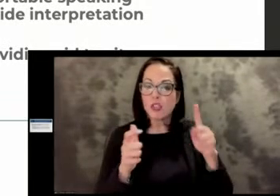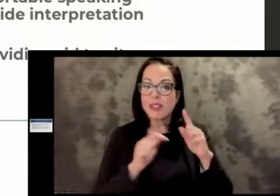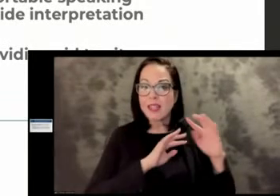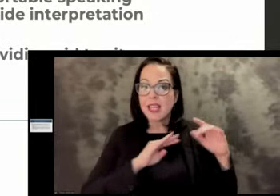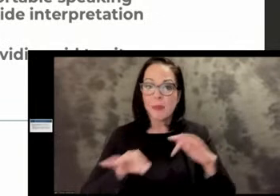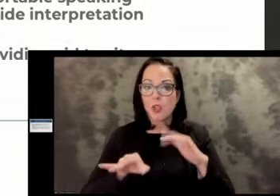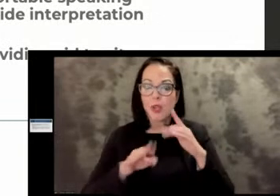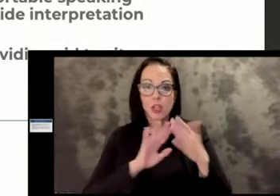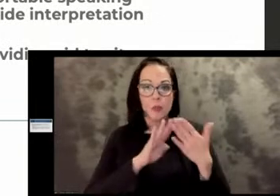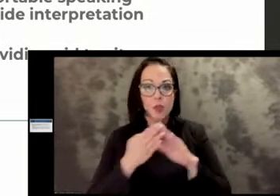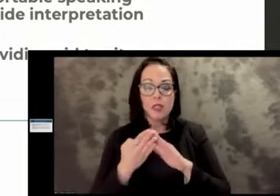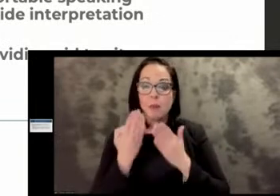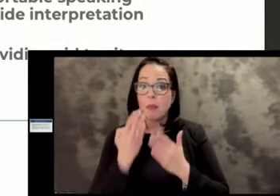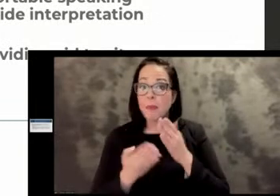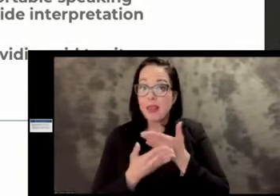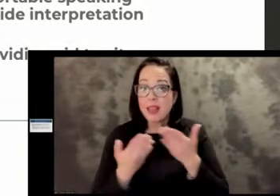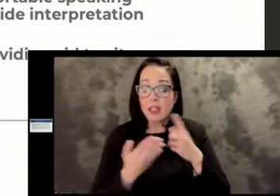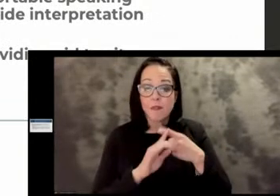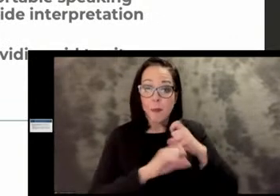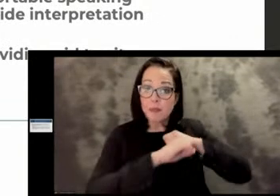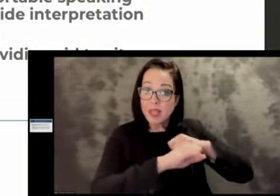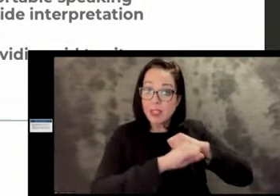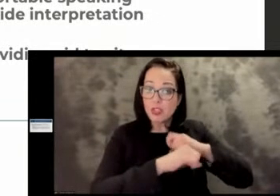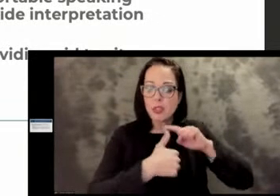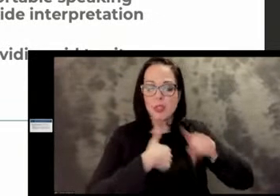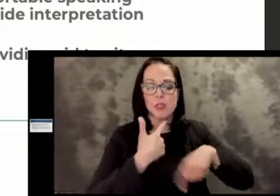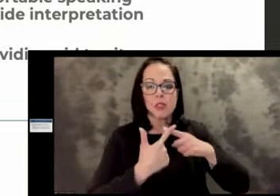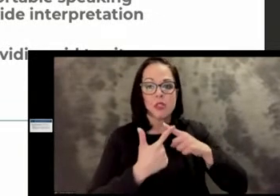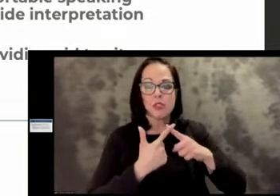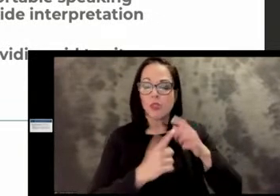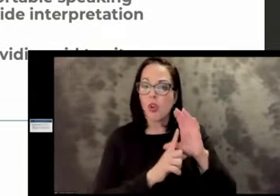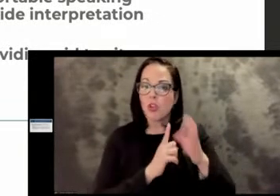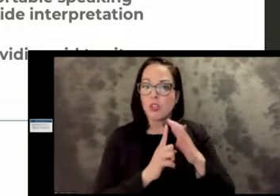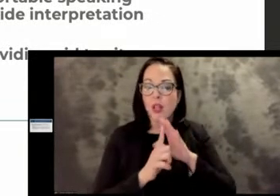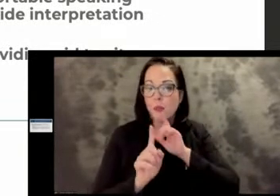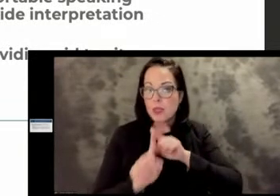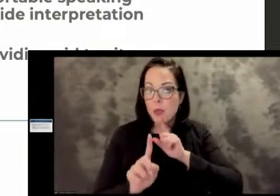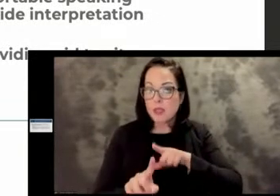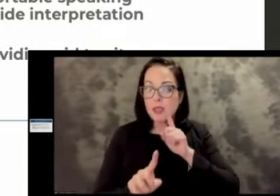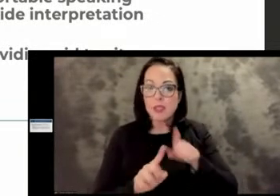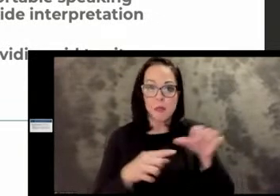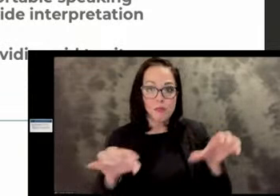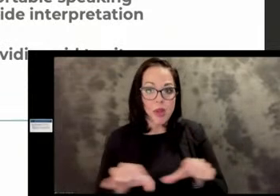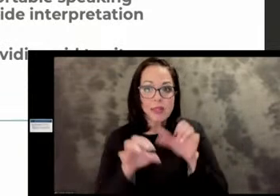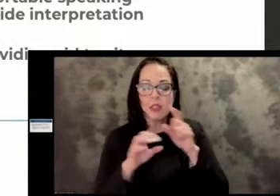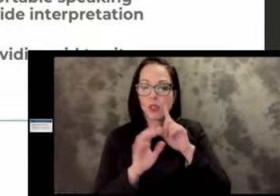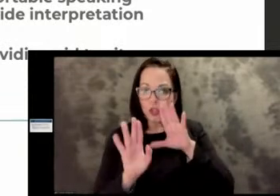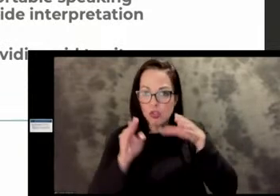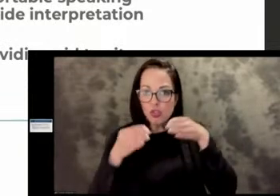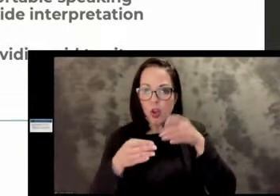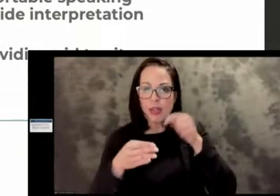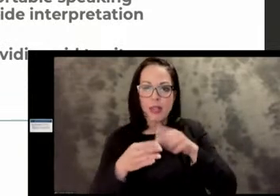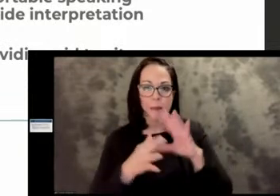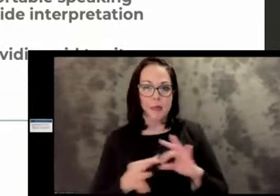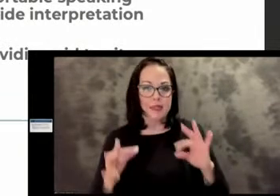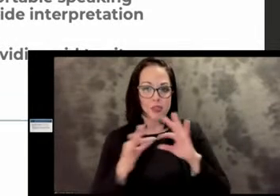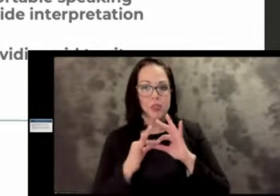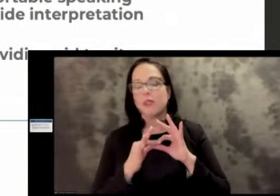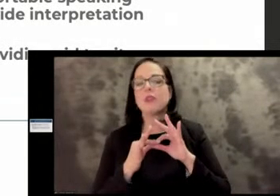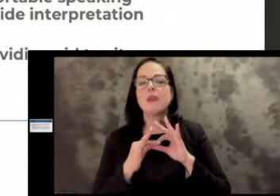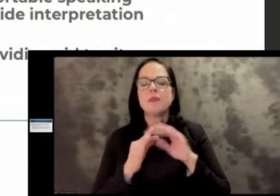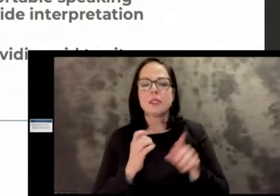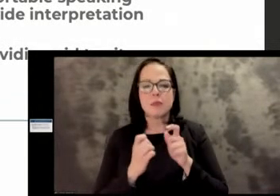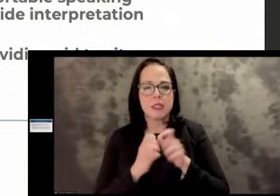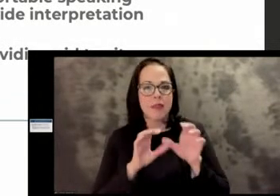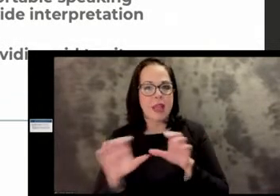could be things from protections to culturally responsive practices to targeted messaging. Specific activities such